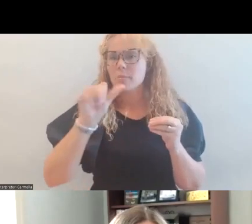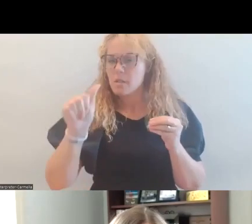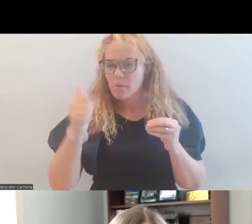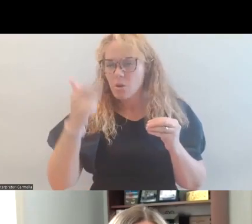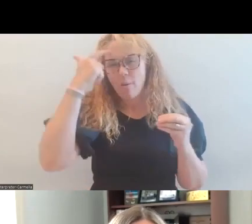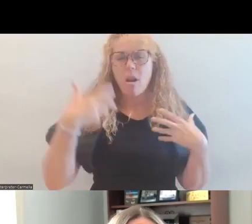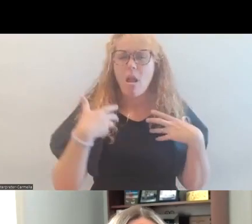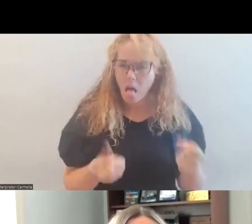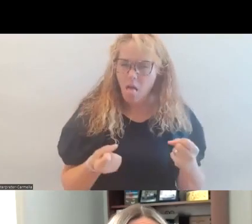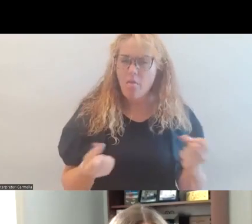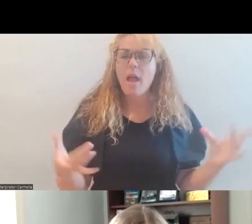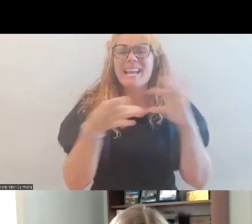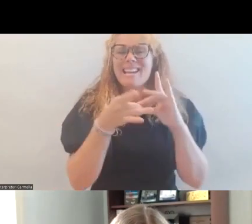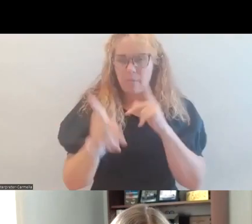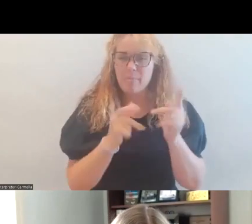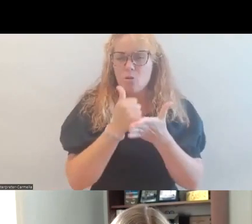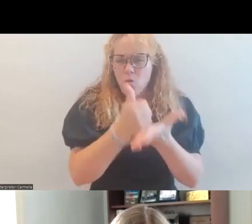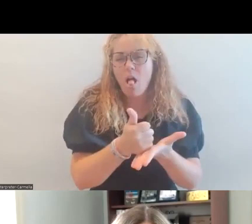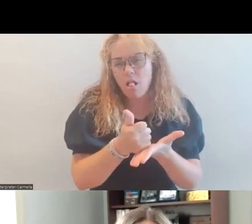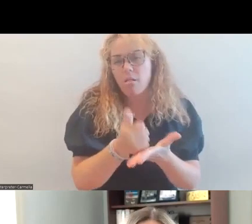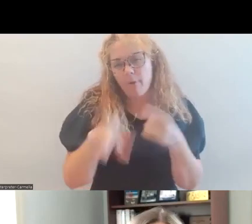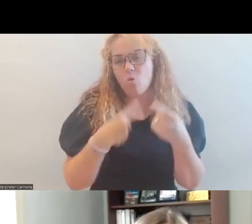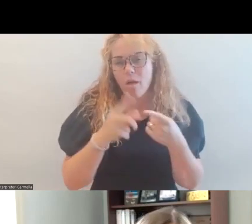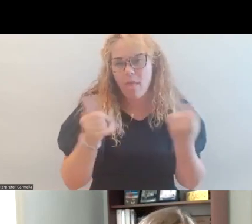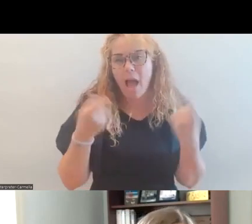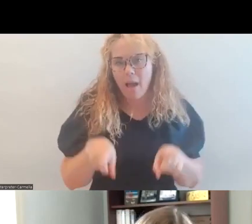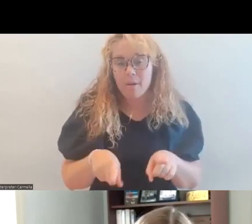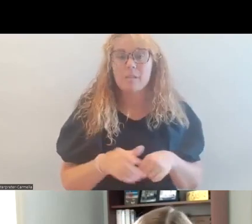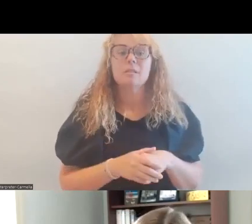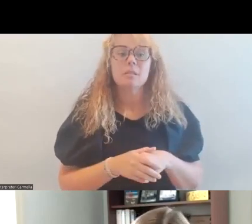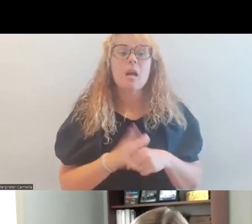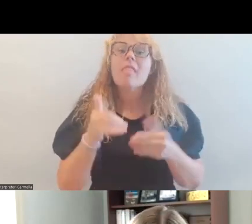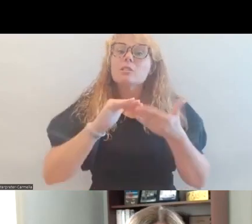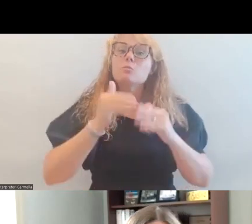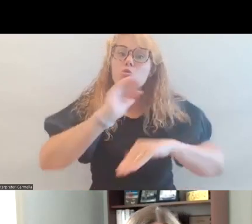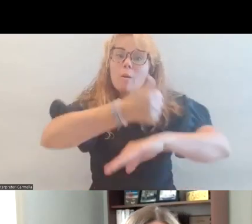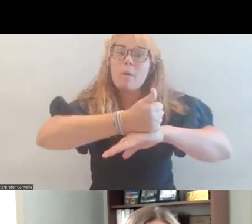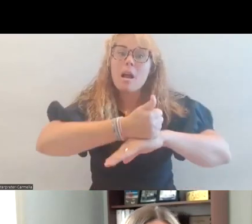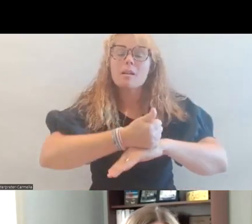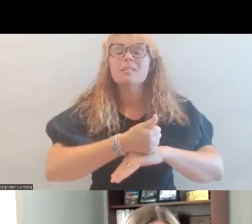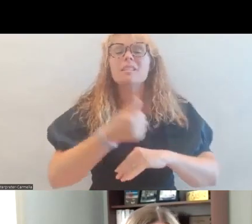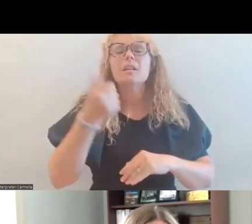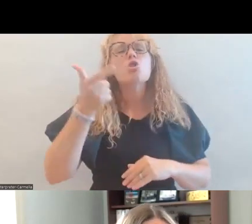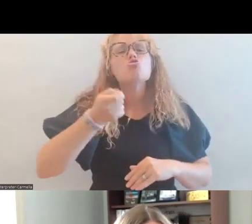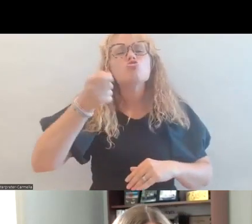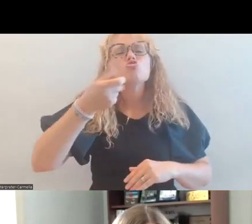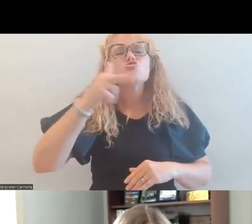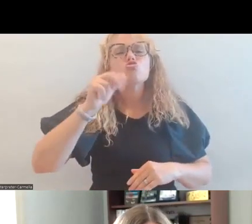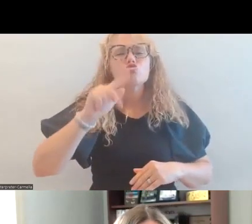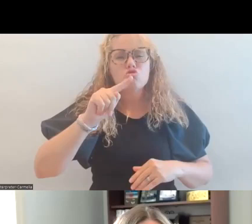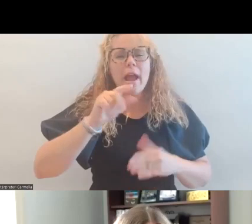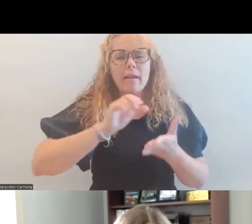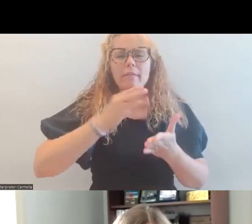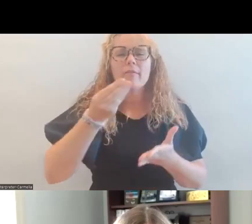health and connect people to help when that happens. It's a community-based, it's a grant-funded program, and it's in